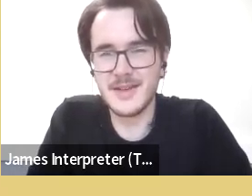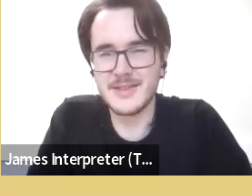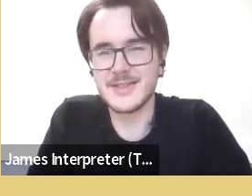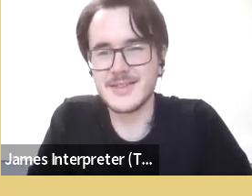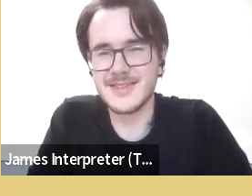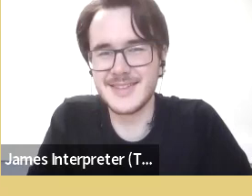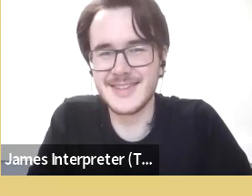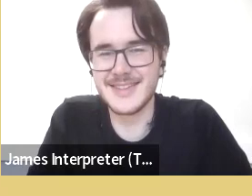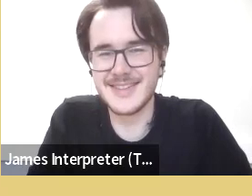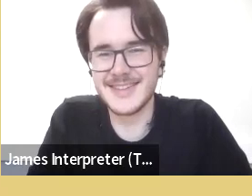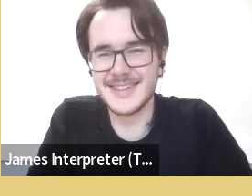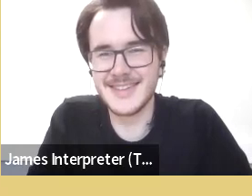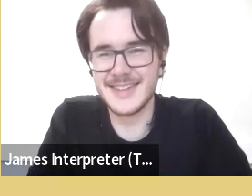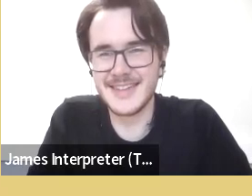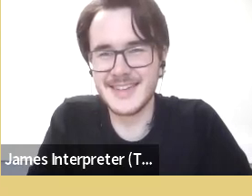Anybody else?